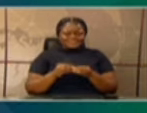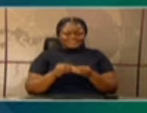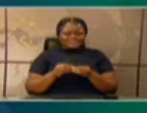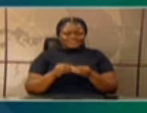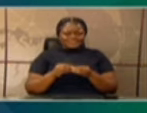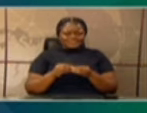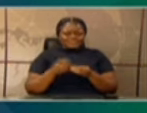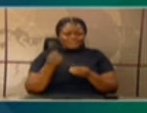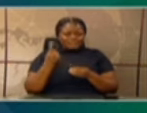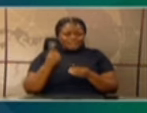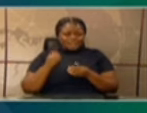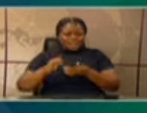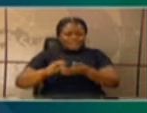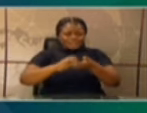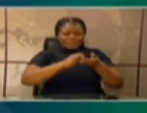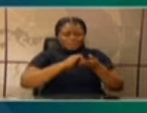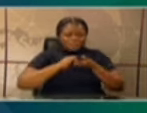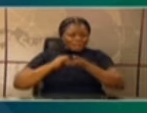about